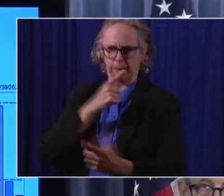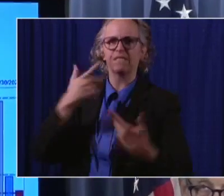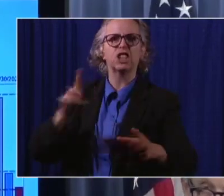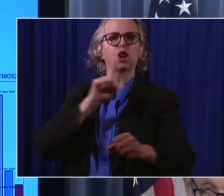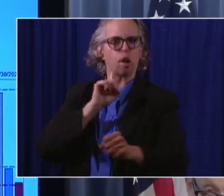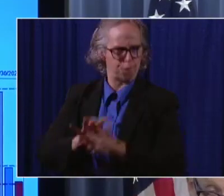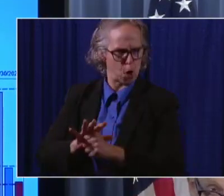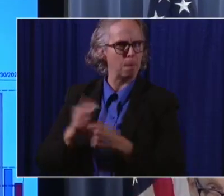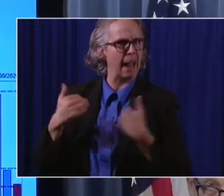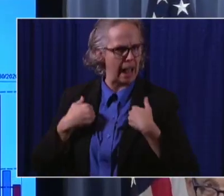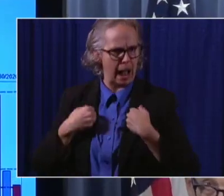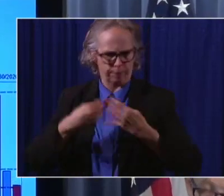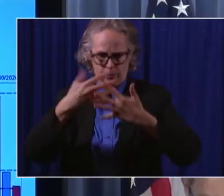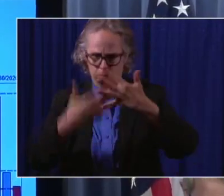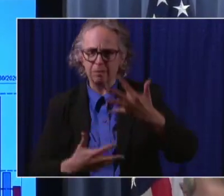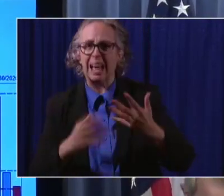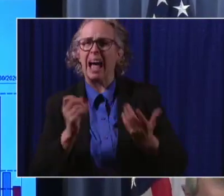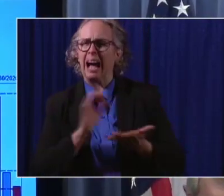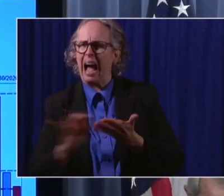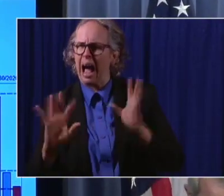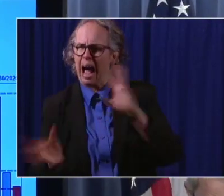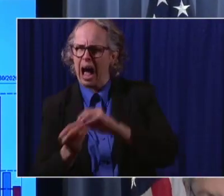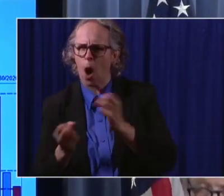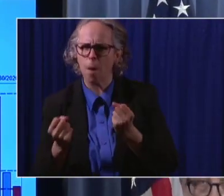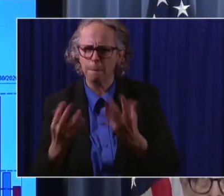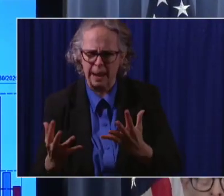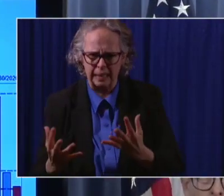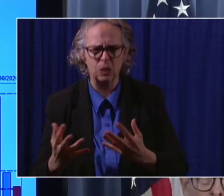there as of yesterday